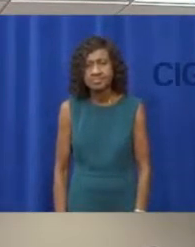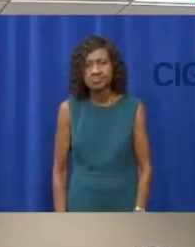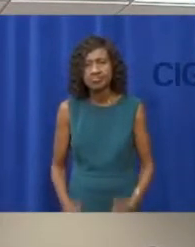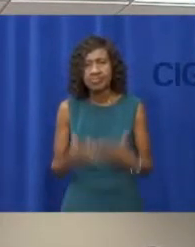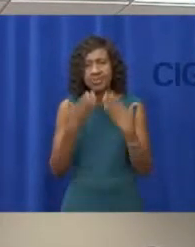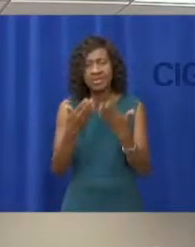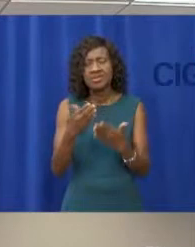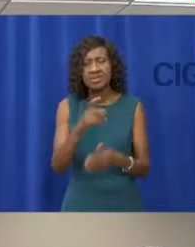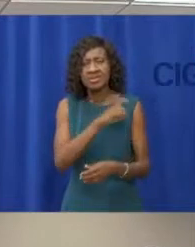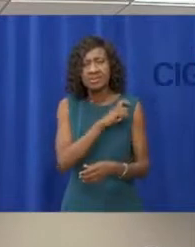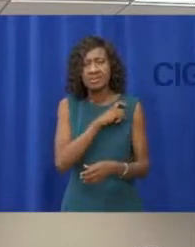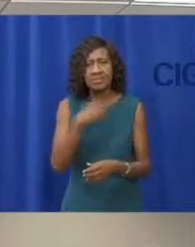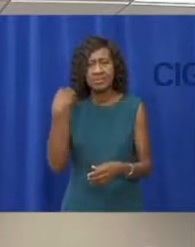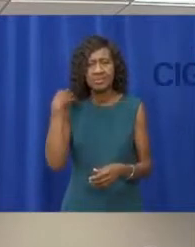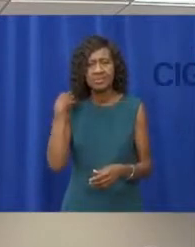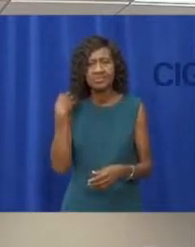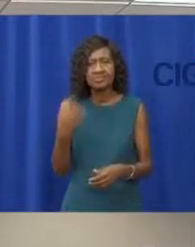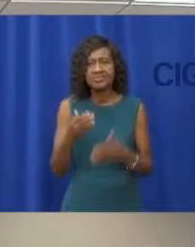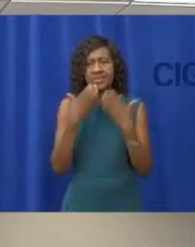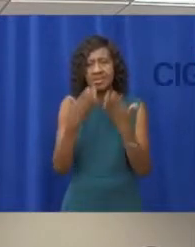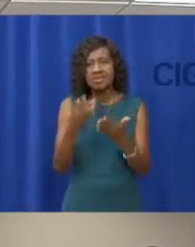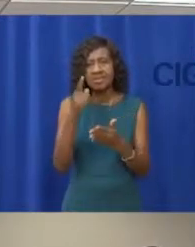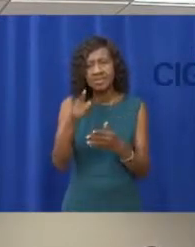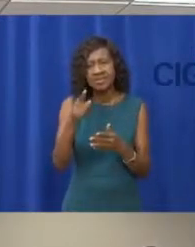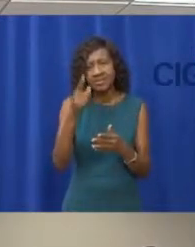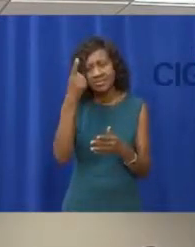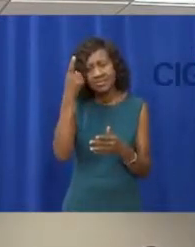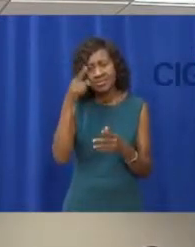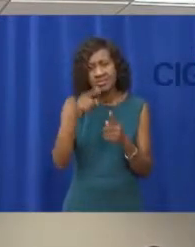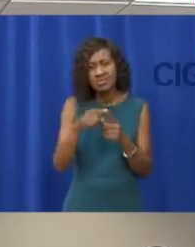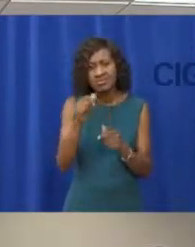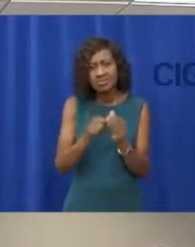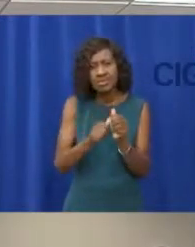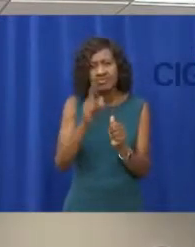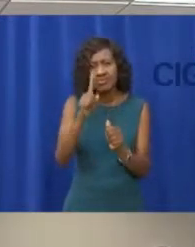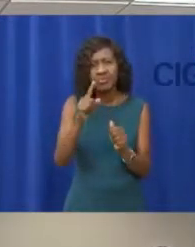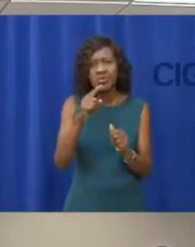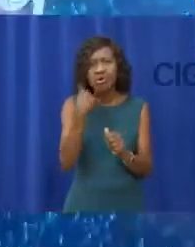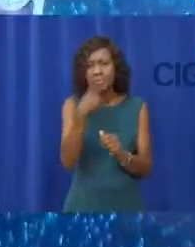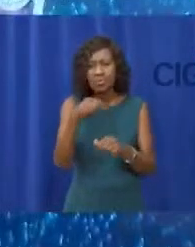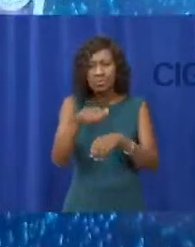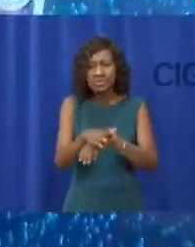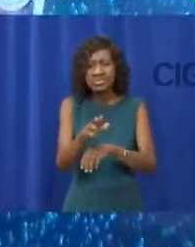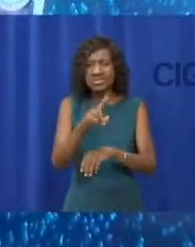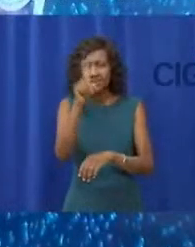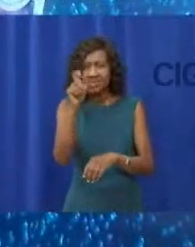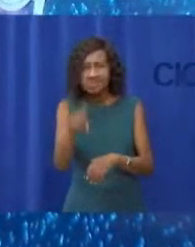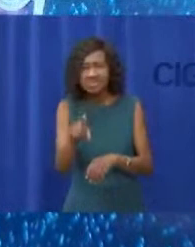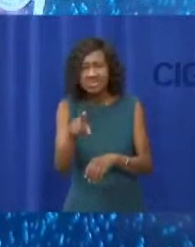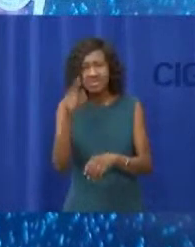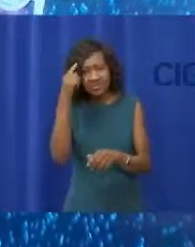Thank you, Commissioner. Thank you also to our viewers who continue to send in your questions. A reminder to keep